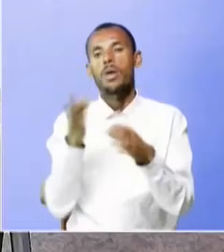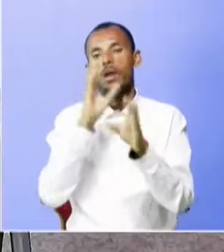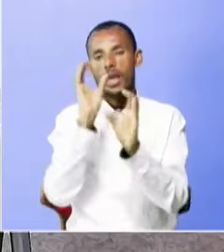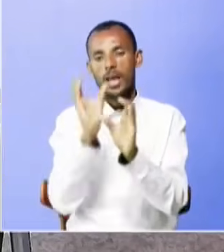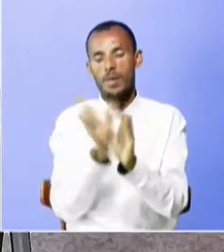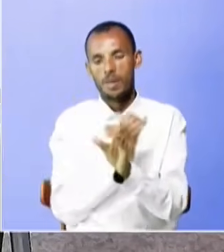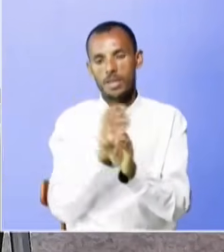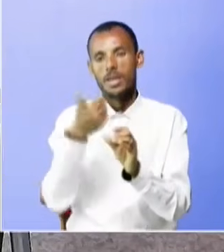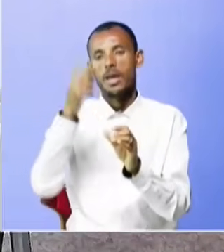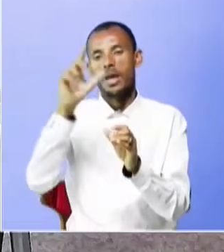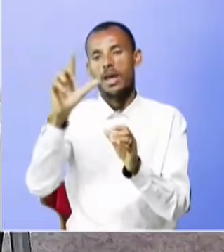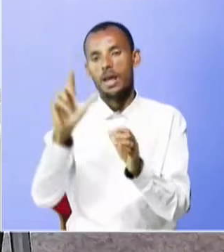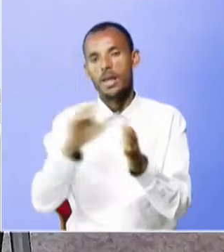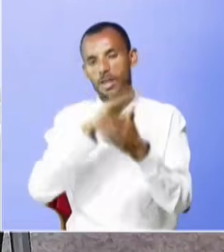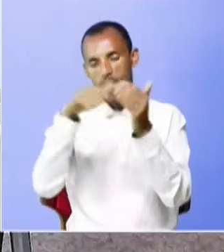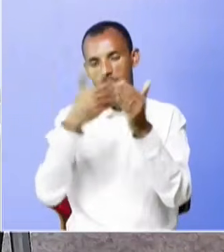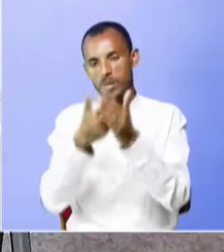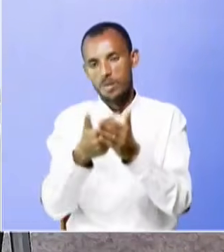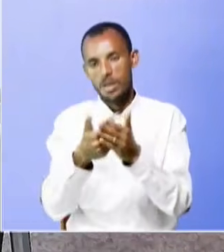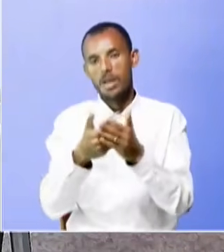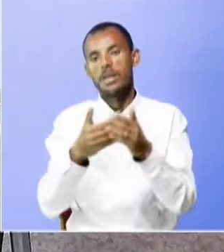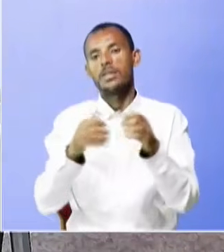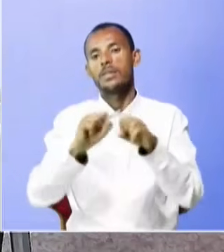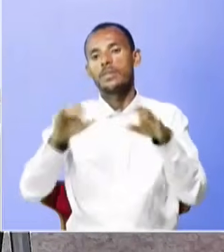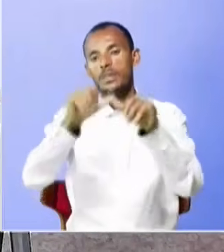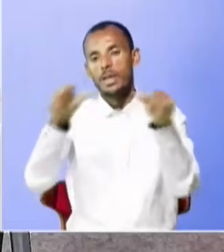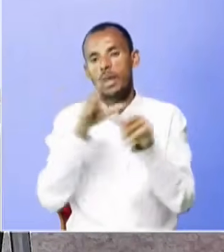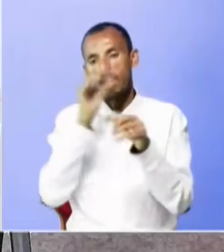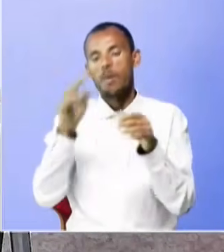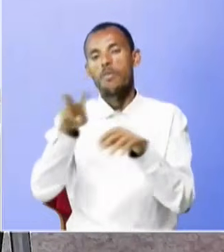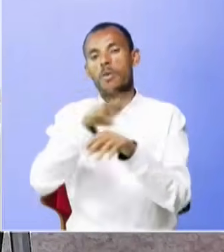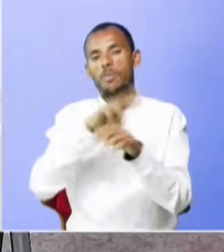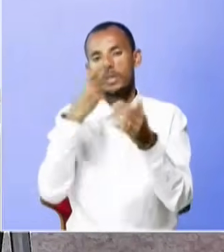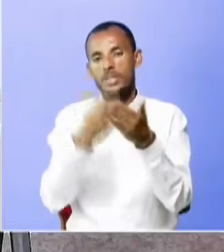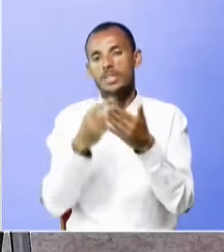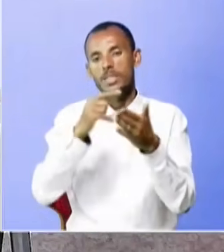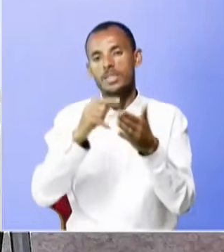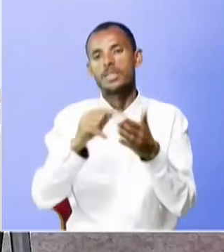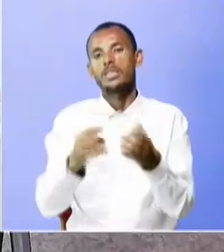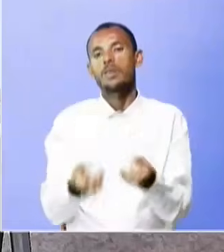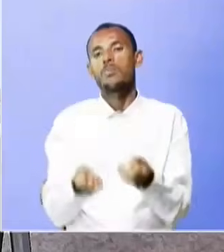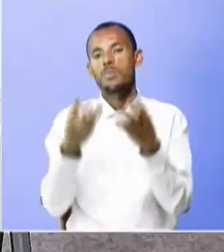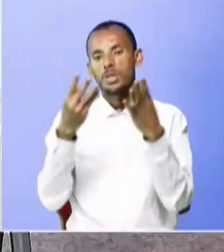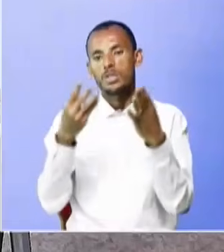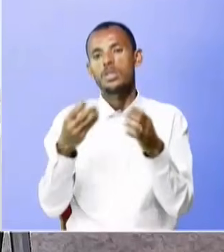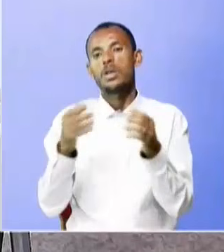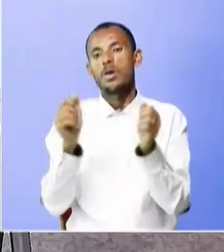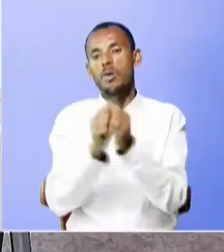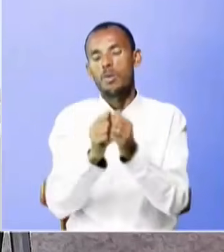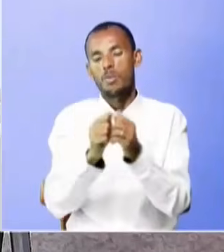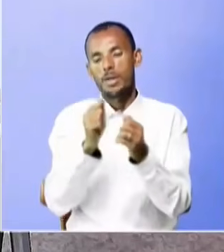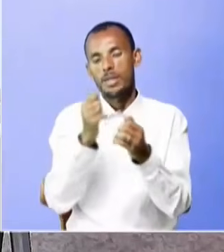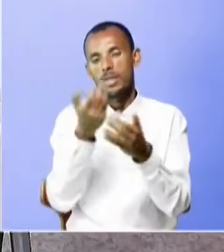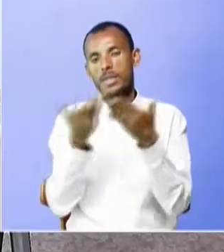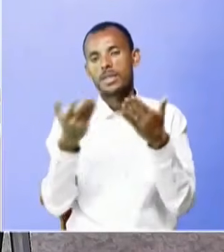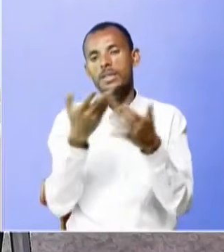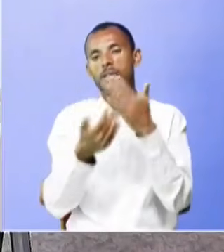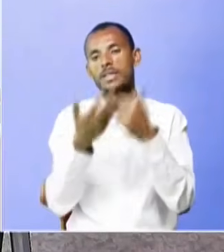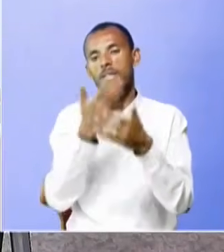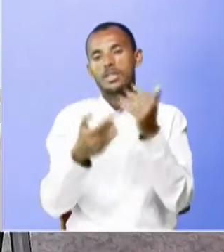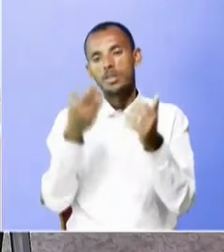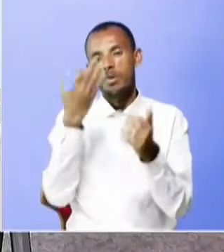the lateral surface area, the total surface area, and the volume. And this is the most common things in the discussion of